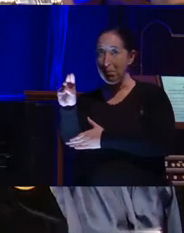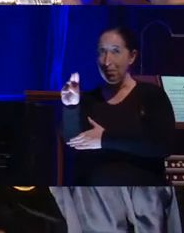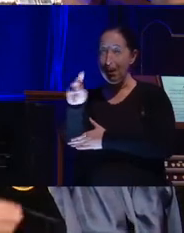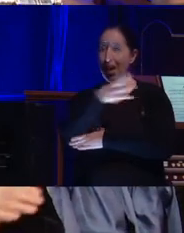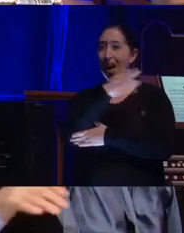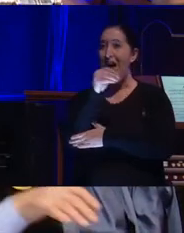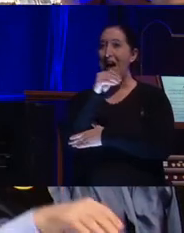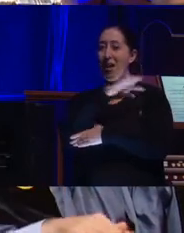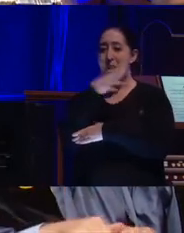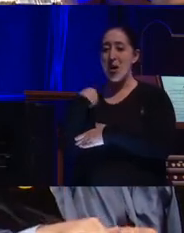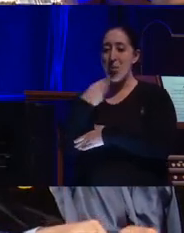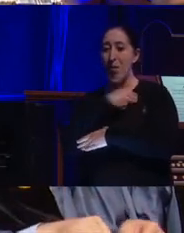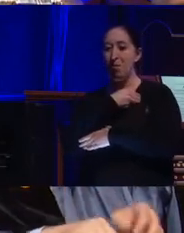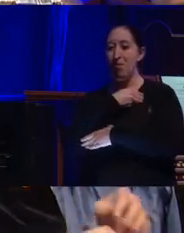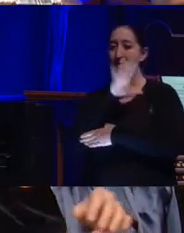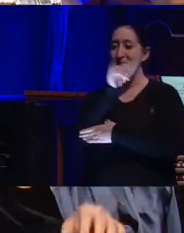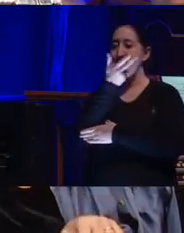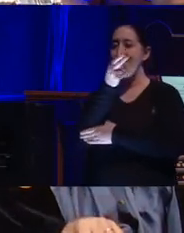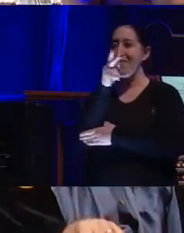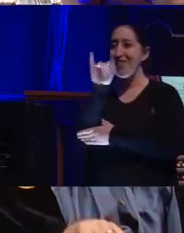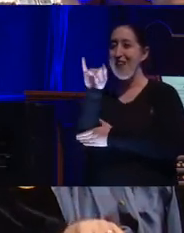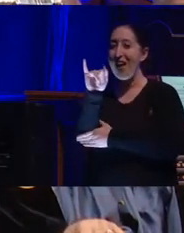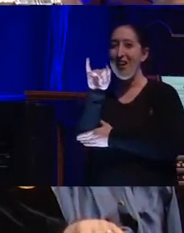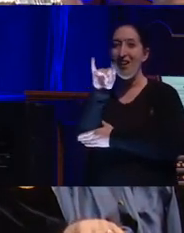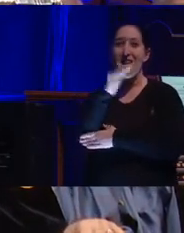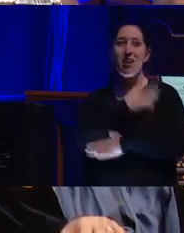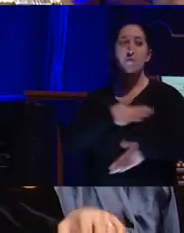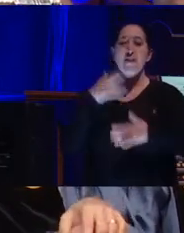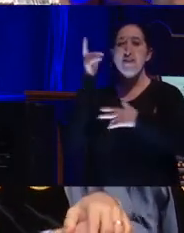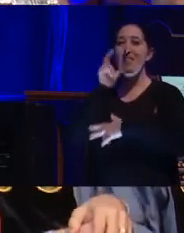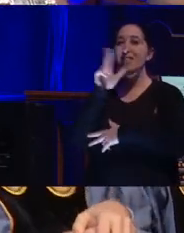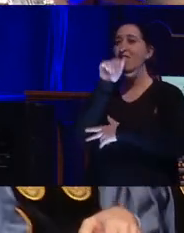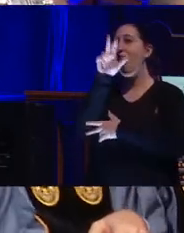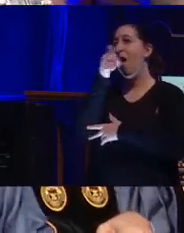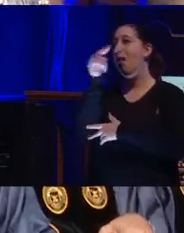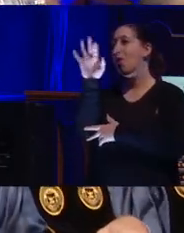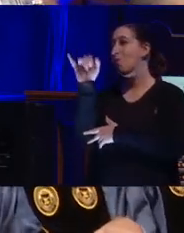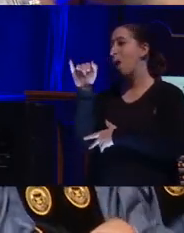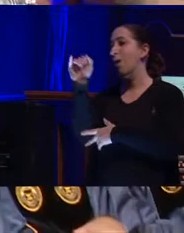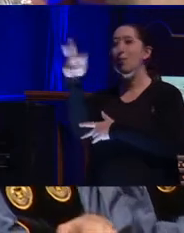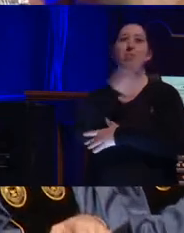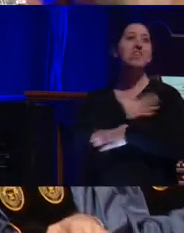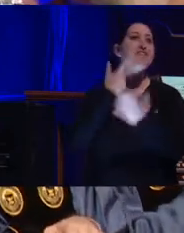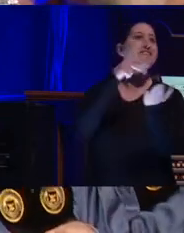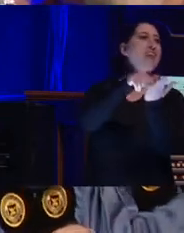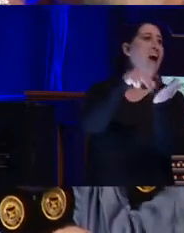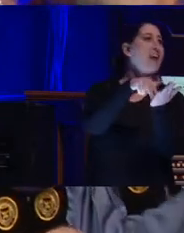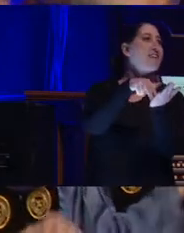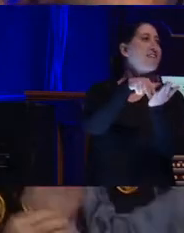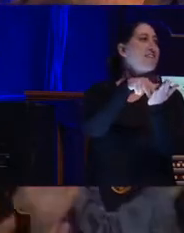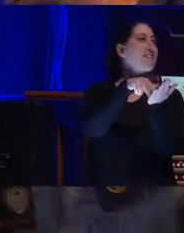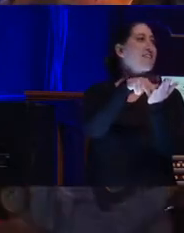of the Cincinnati Symphony Orchestra. Ladies and gentlemen, please let's hear it for Alan Rafter. Alan, please stand. Alan.